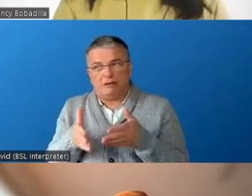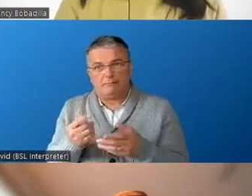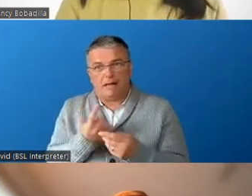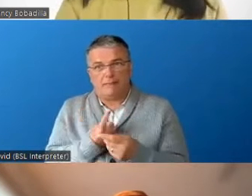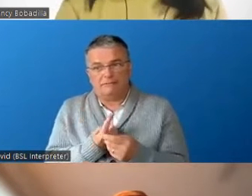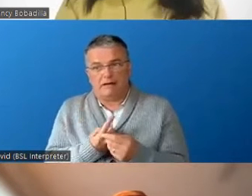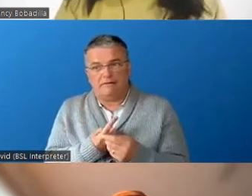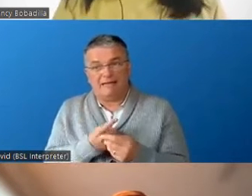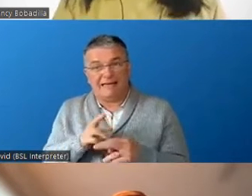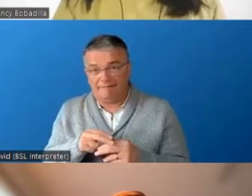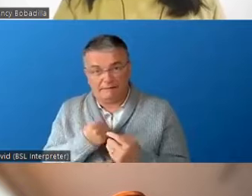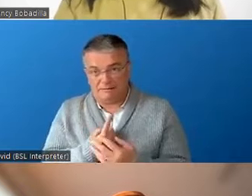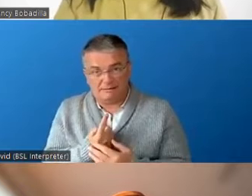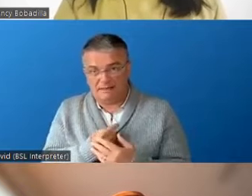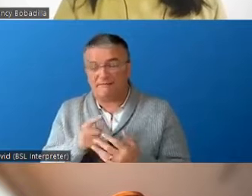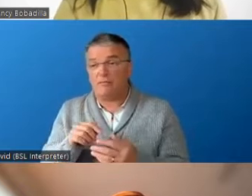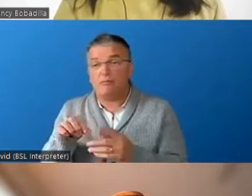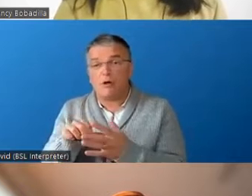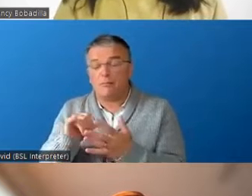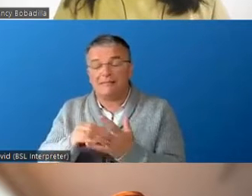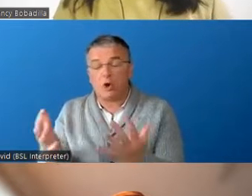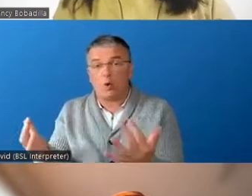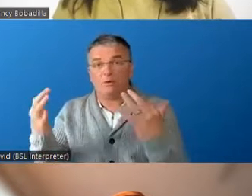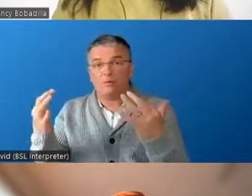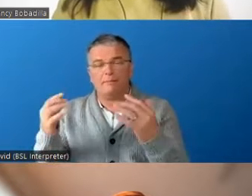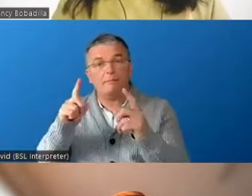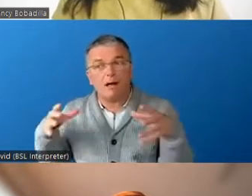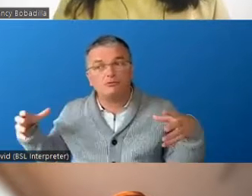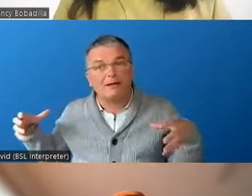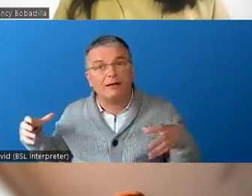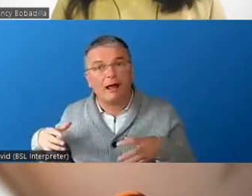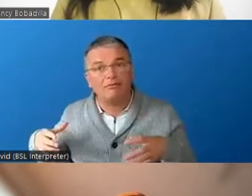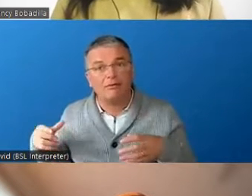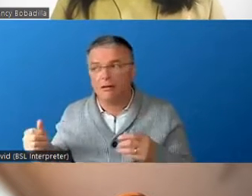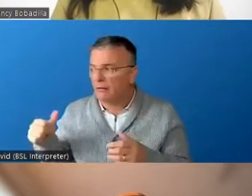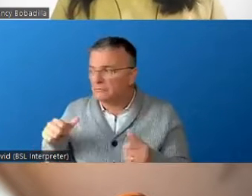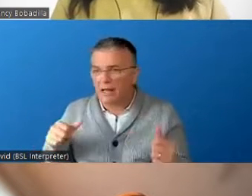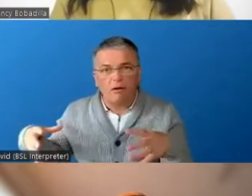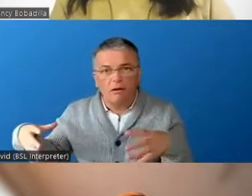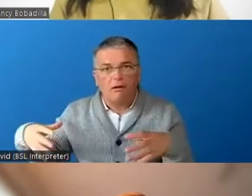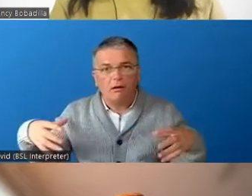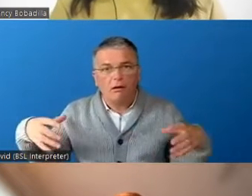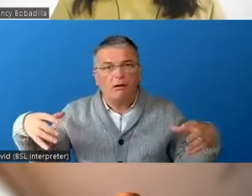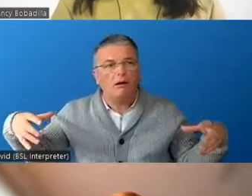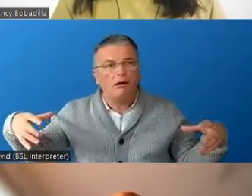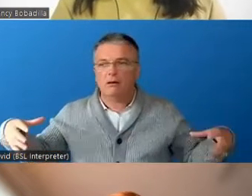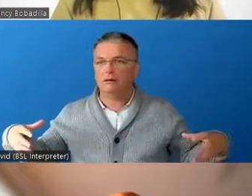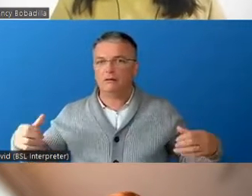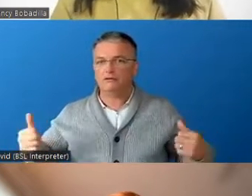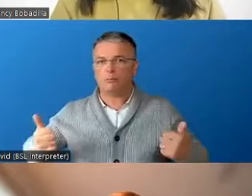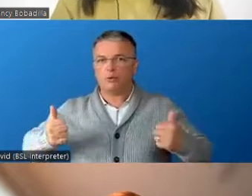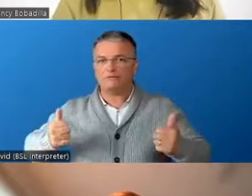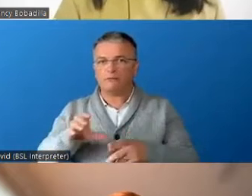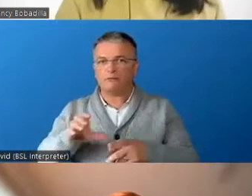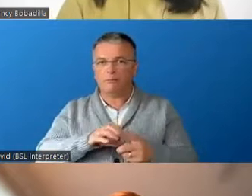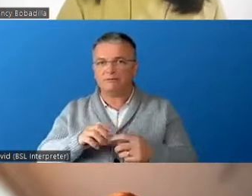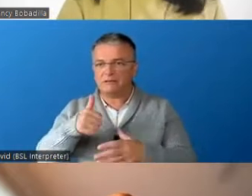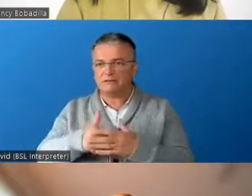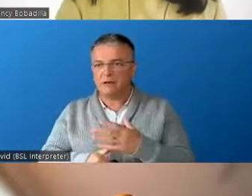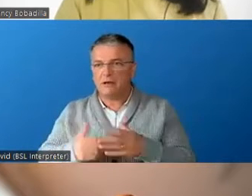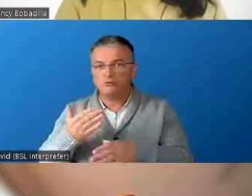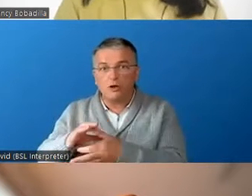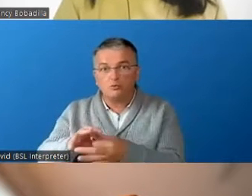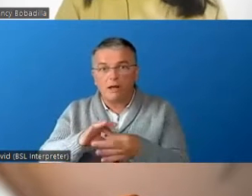problem can be overwhelming. But when they start to come together as a broader communities and start to work